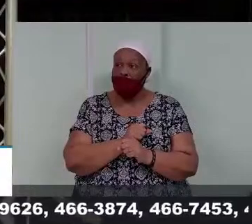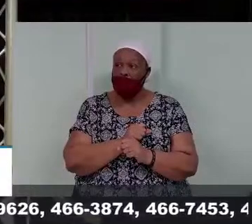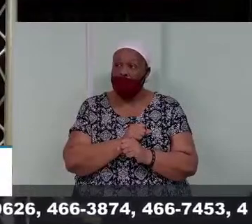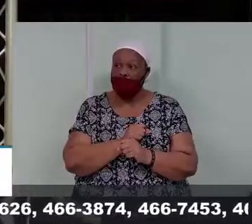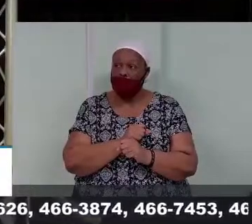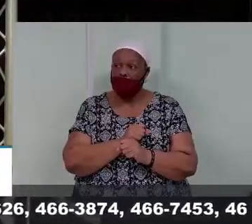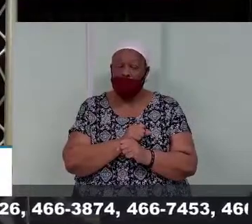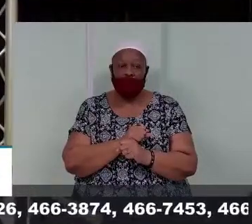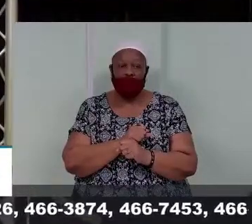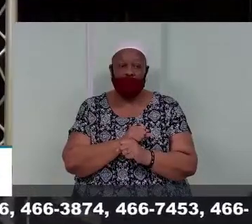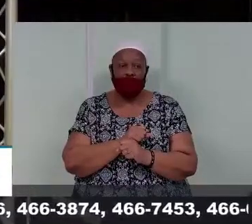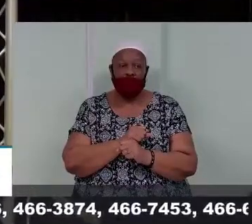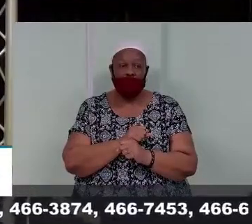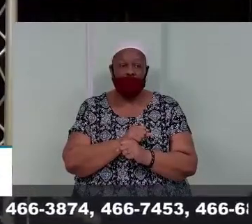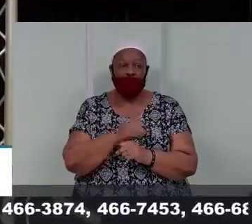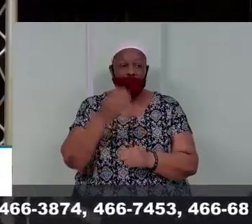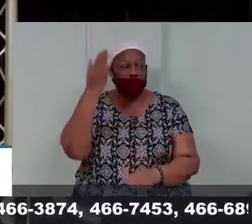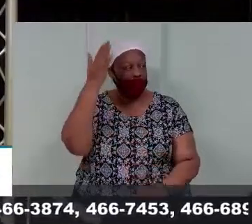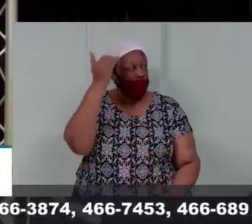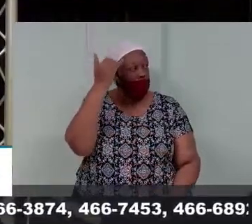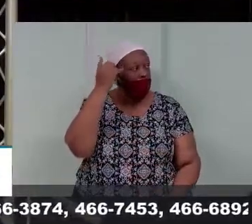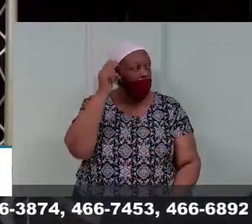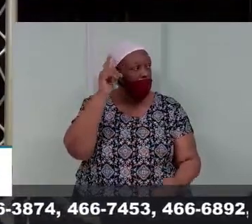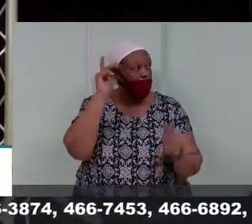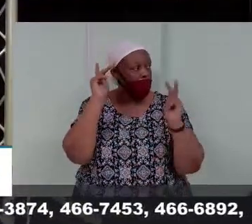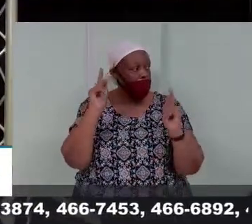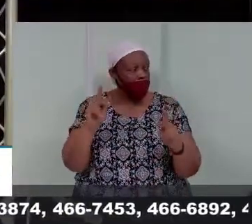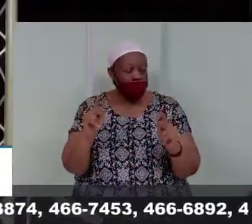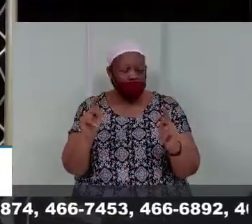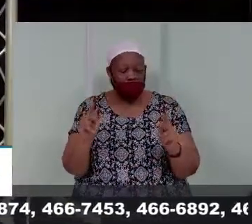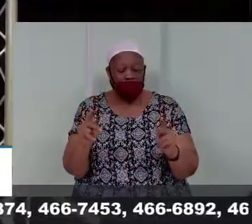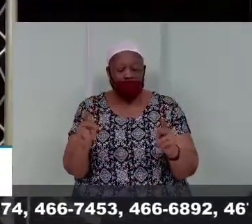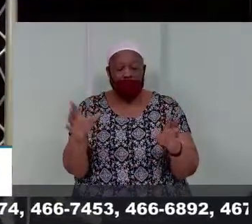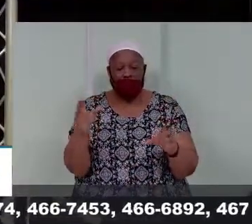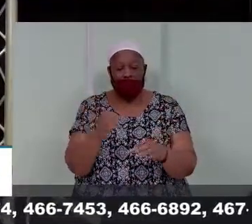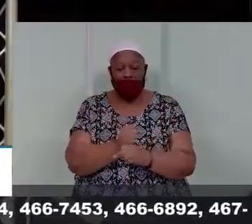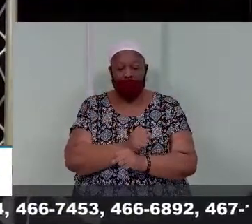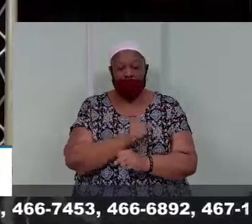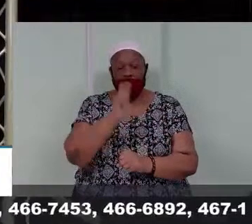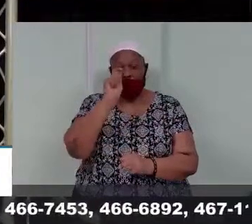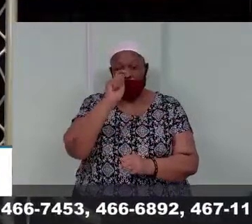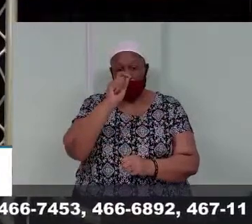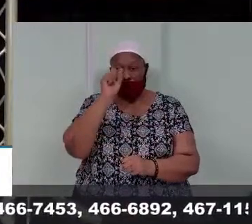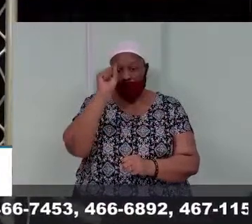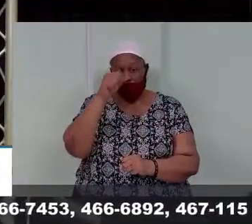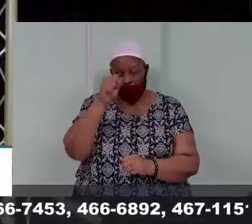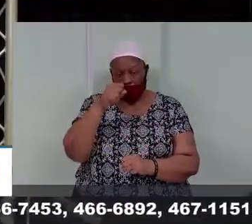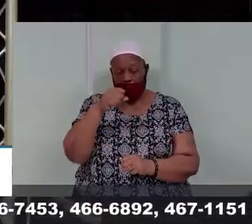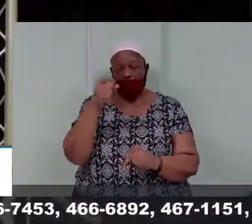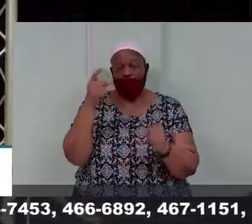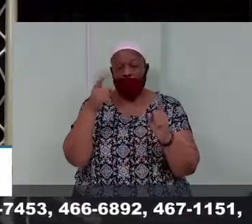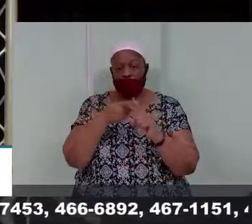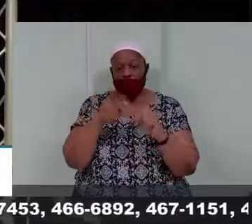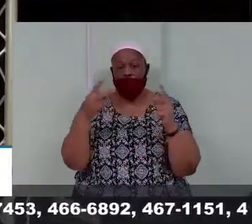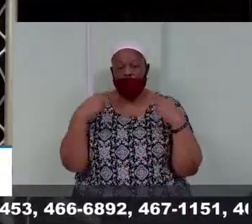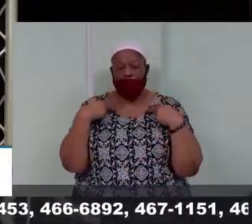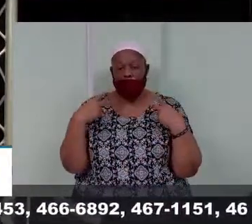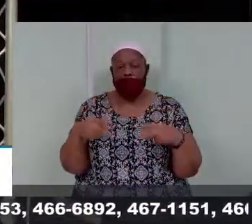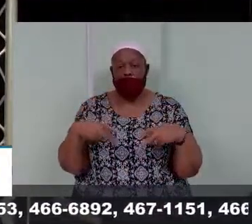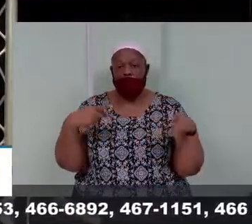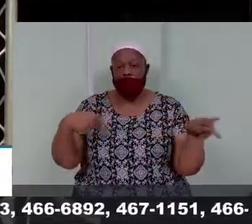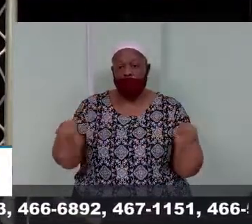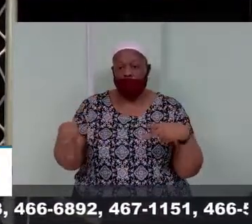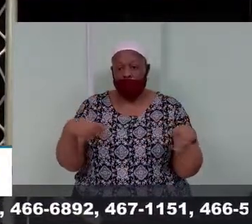attract massive crowds. And if permission is not granted, why are these events not